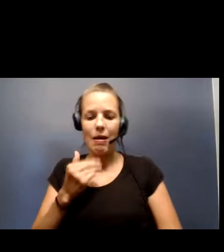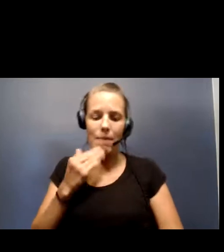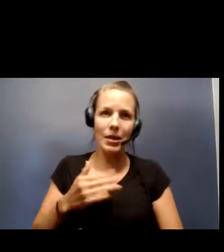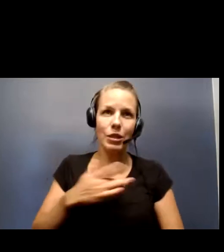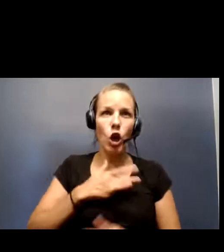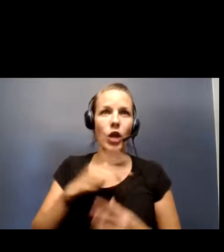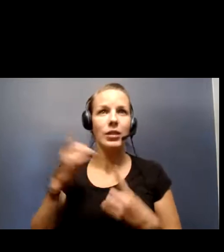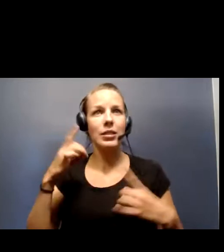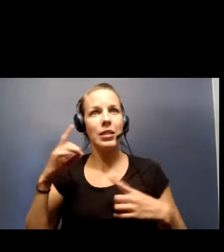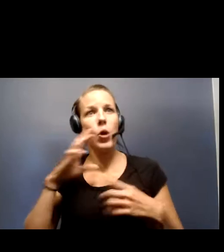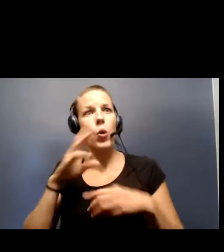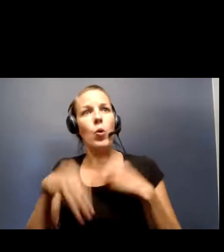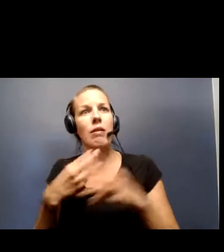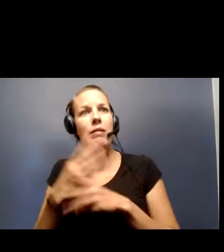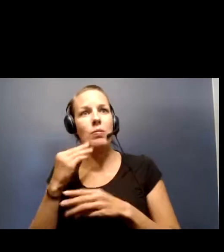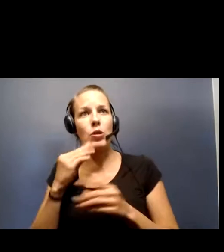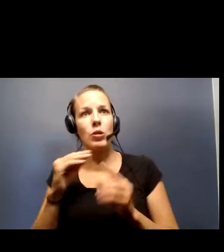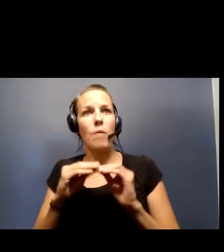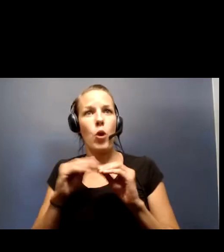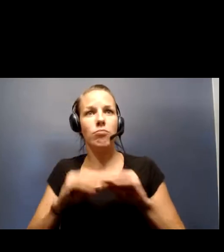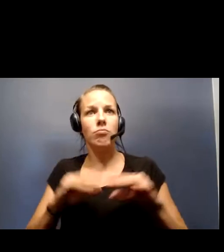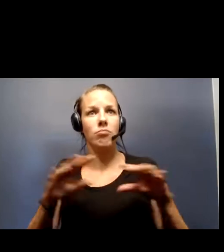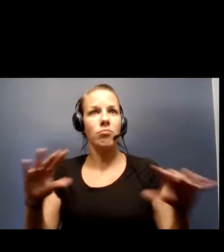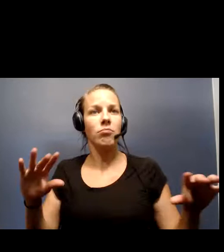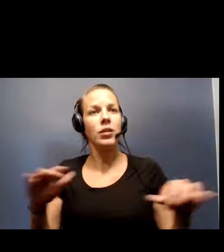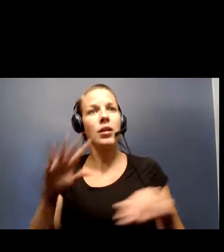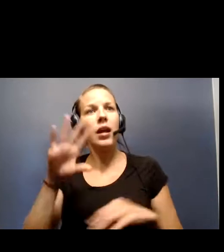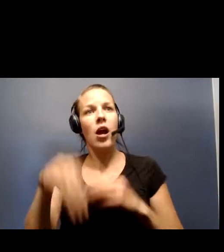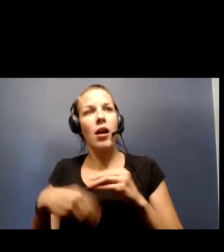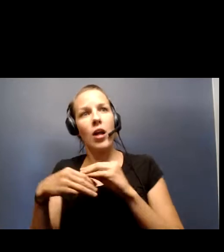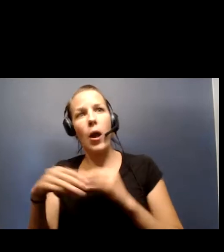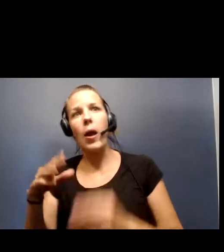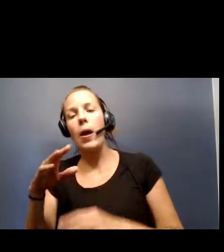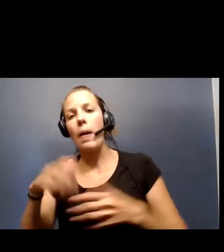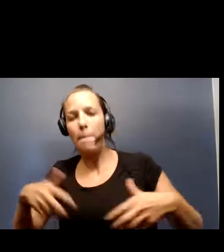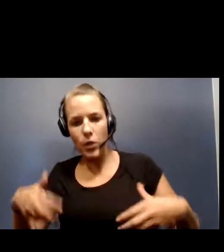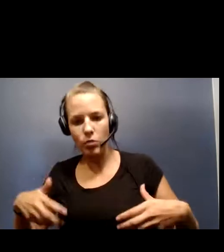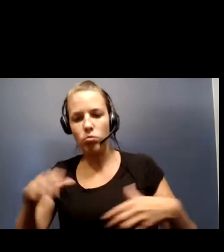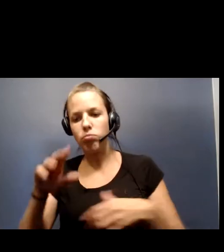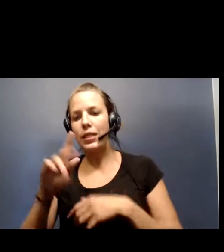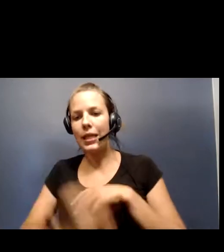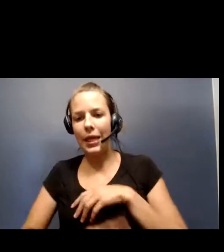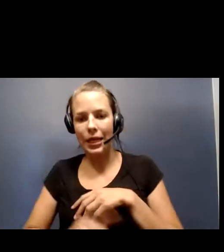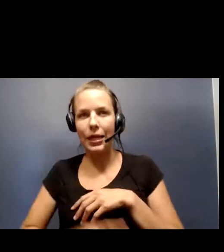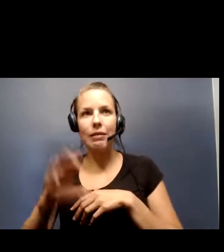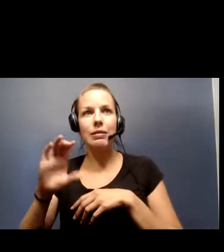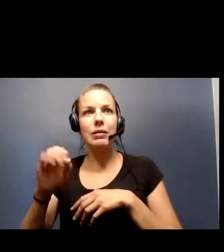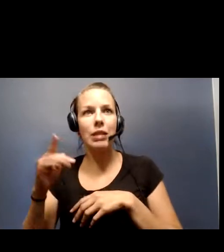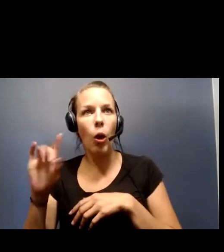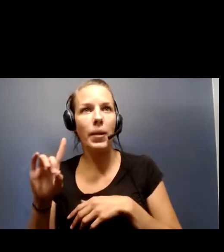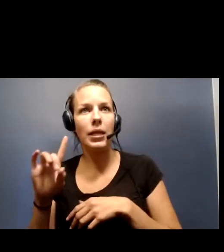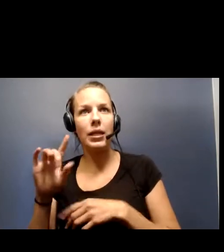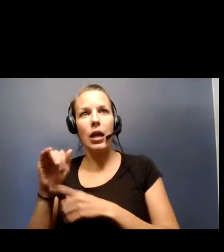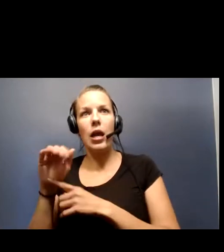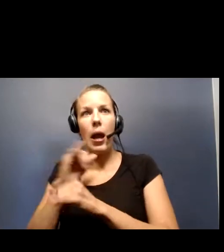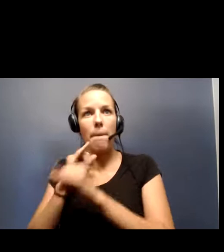as the world experienced more cases, other risk factors were added to this, such as obesity, chronic kidney disease, COPD,